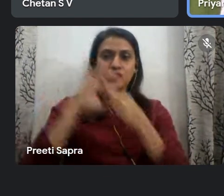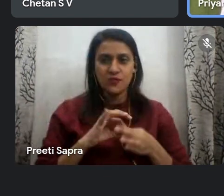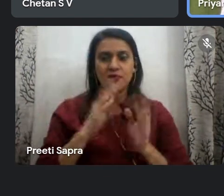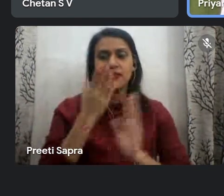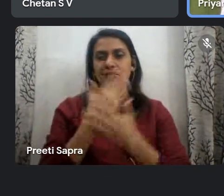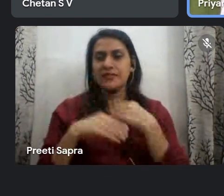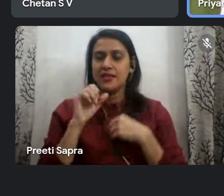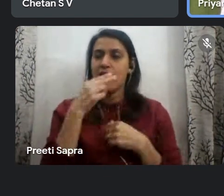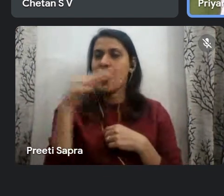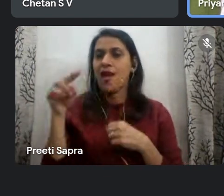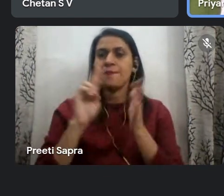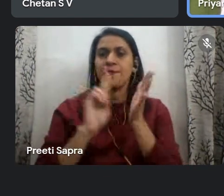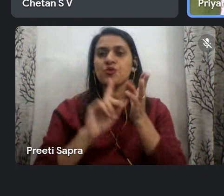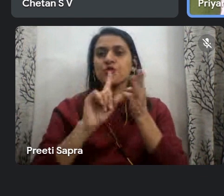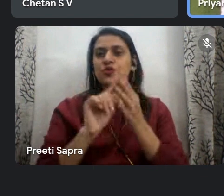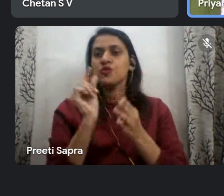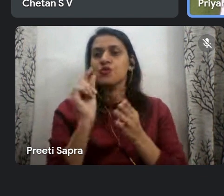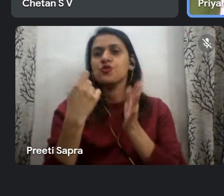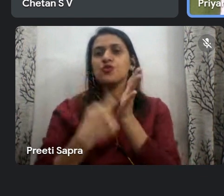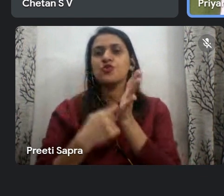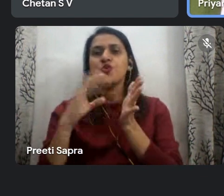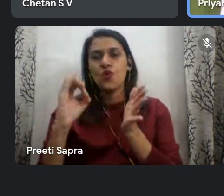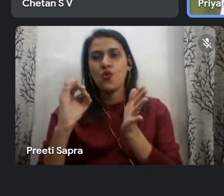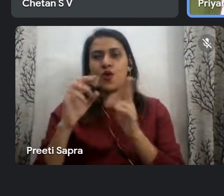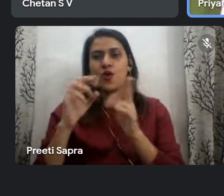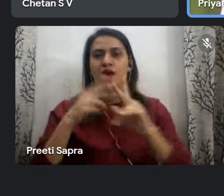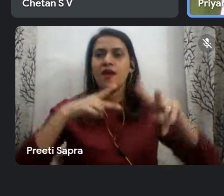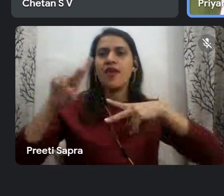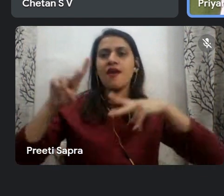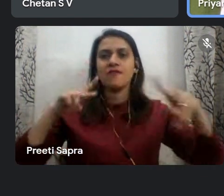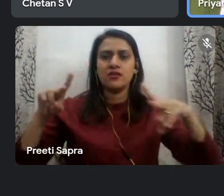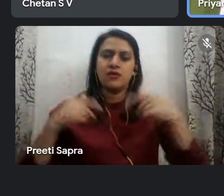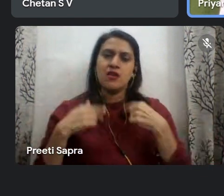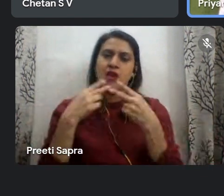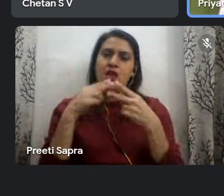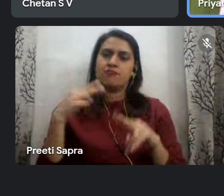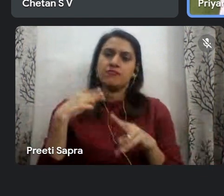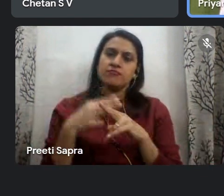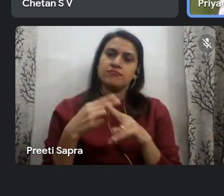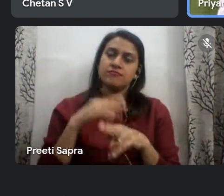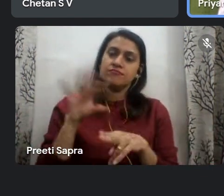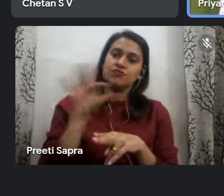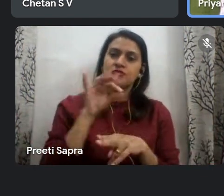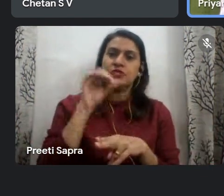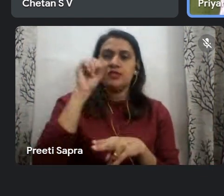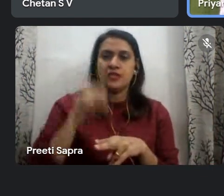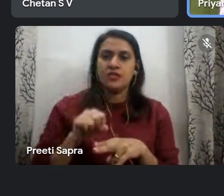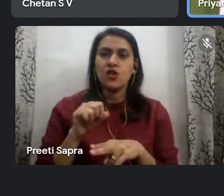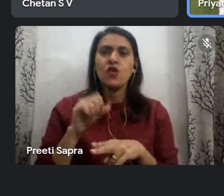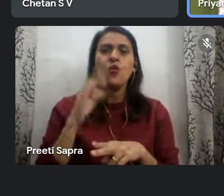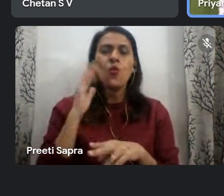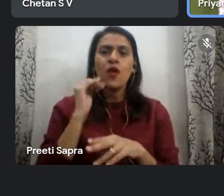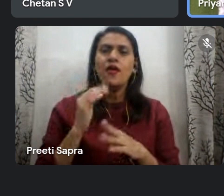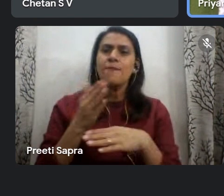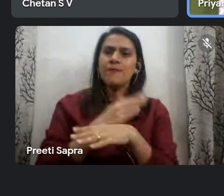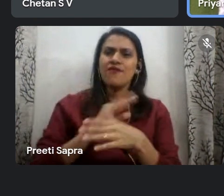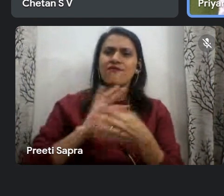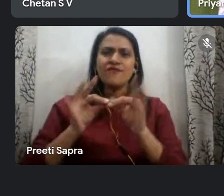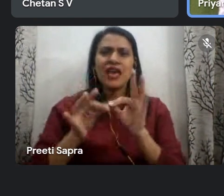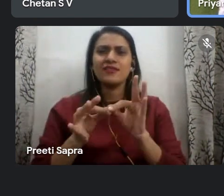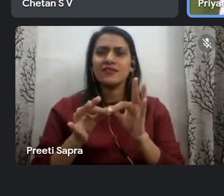the word neurodivergent for multiple reasons. Particularly, I don't like the prefix that words get